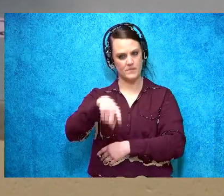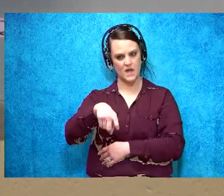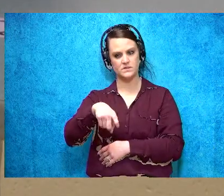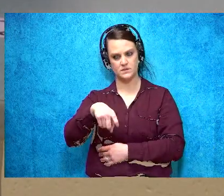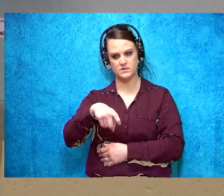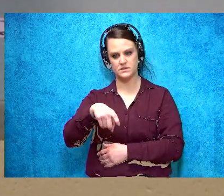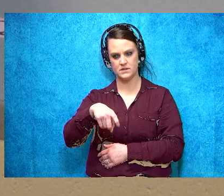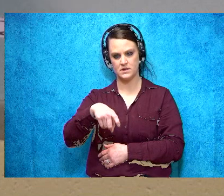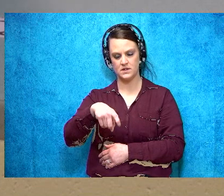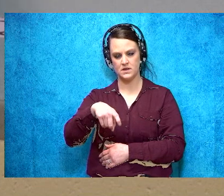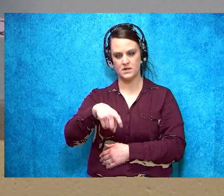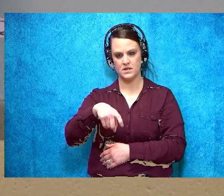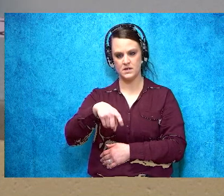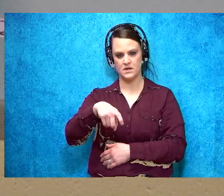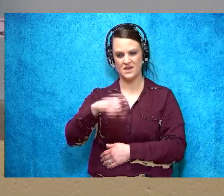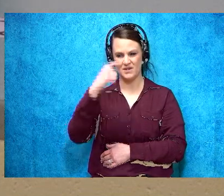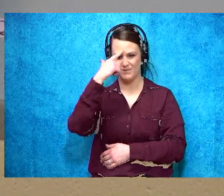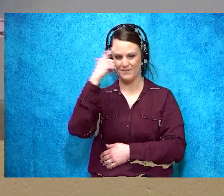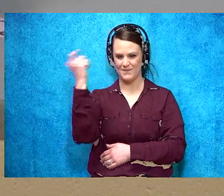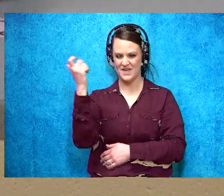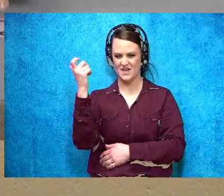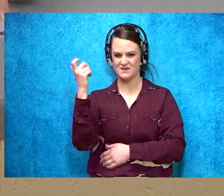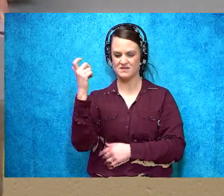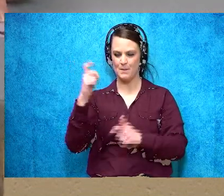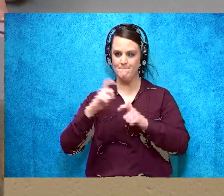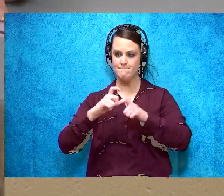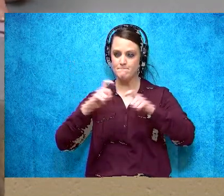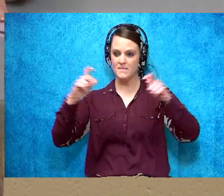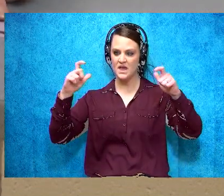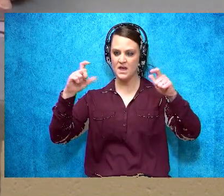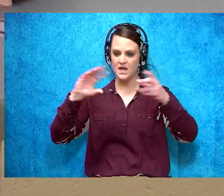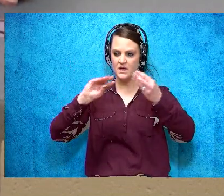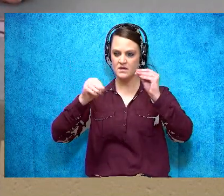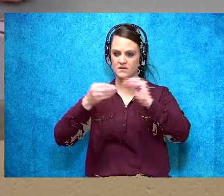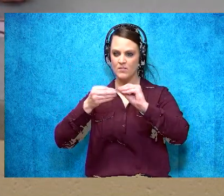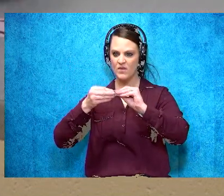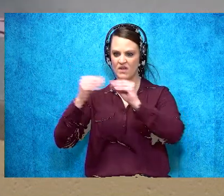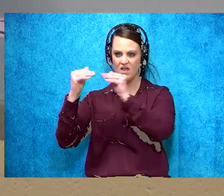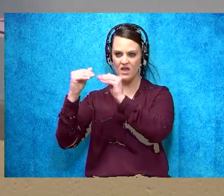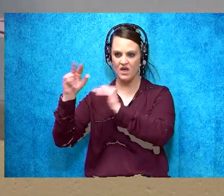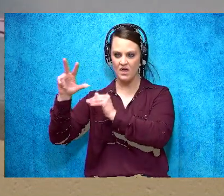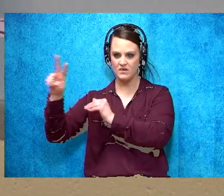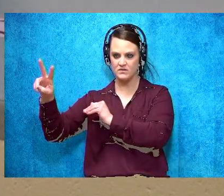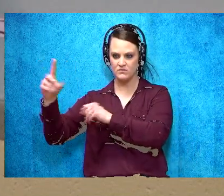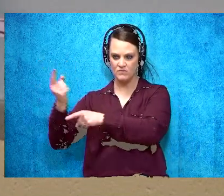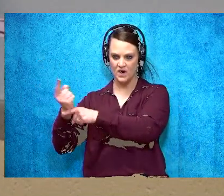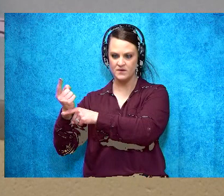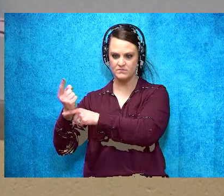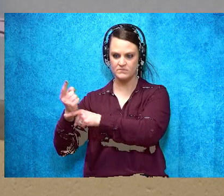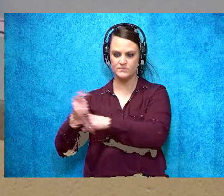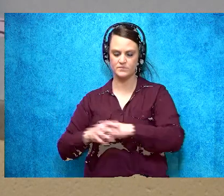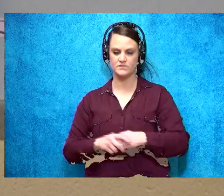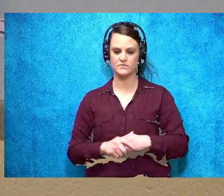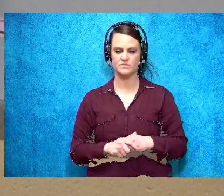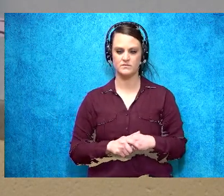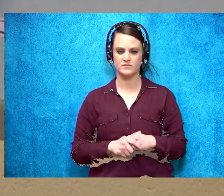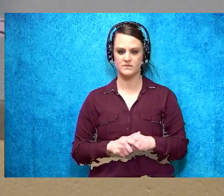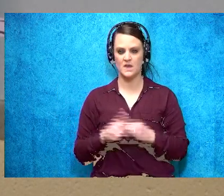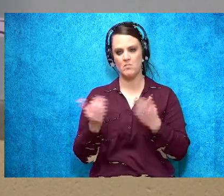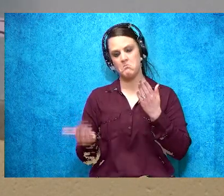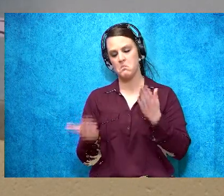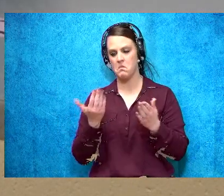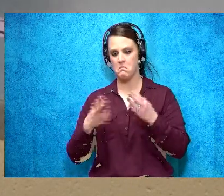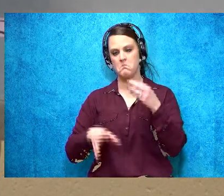somewhere because I need a really big number to get to 32. I probably will have